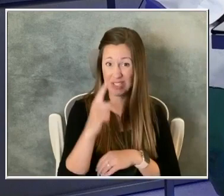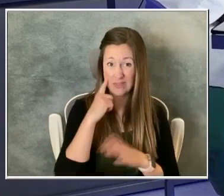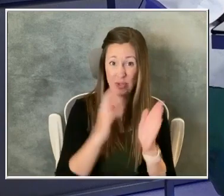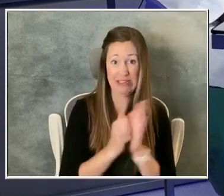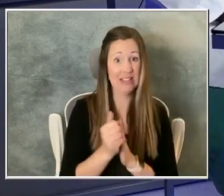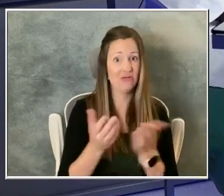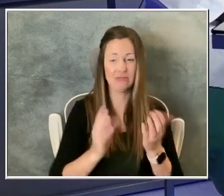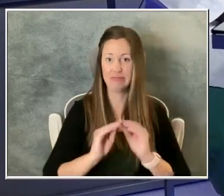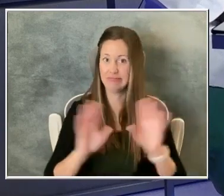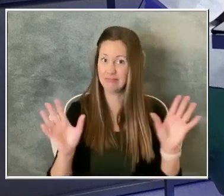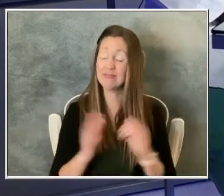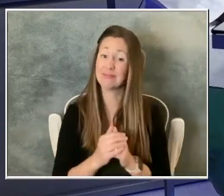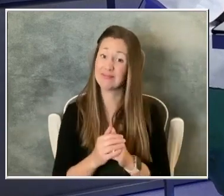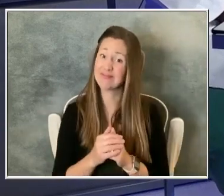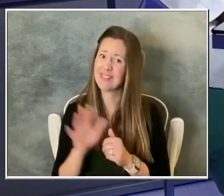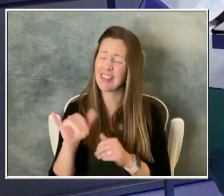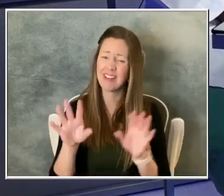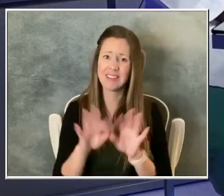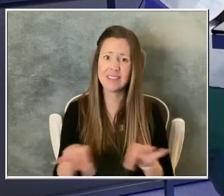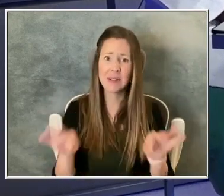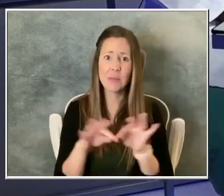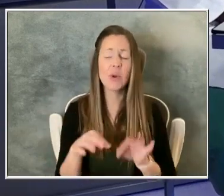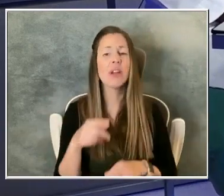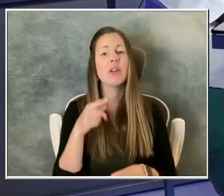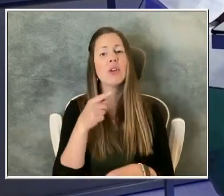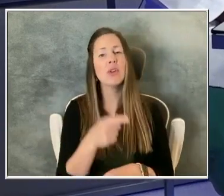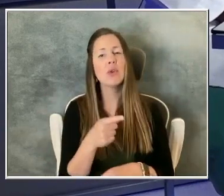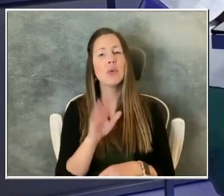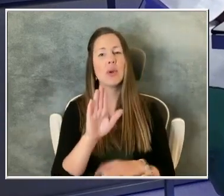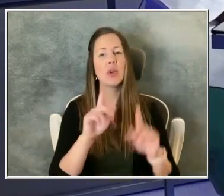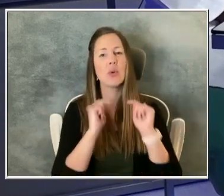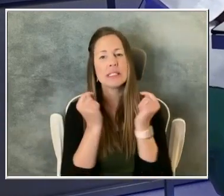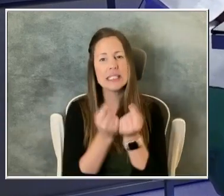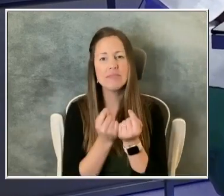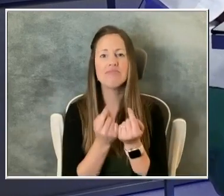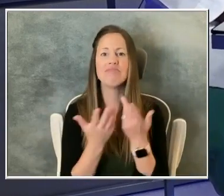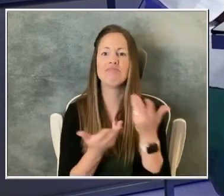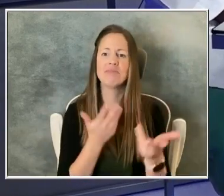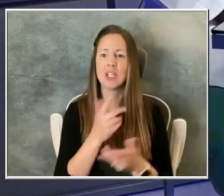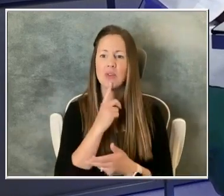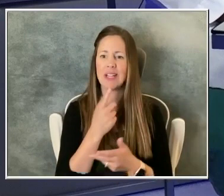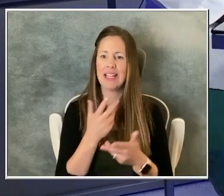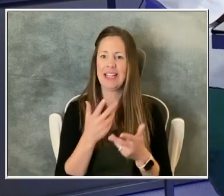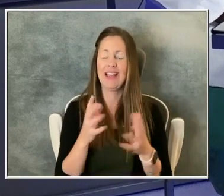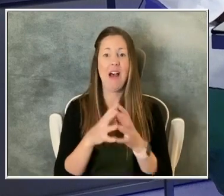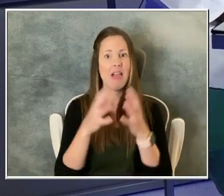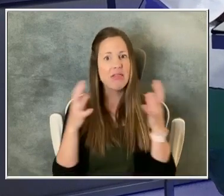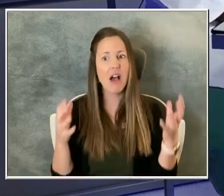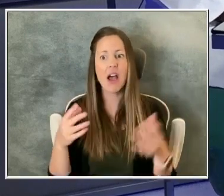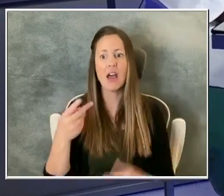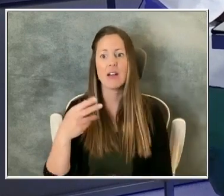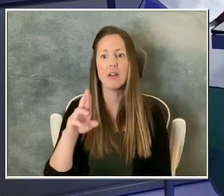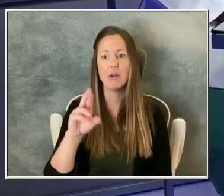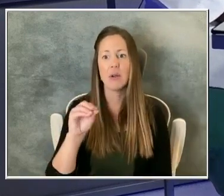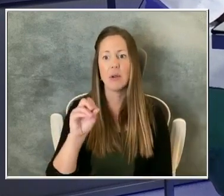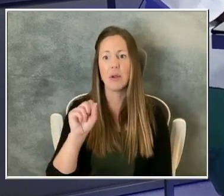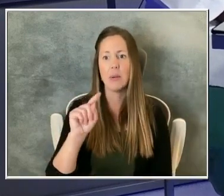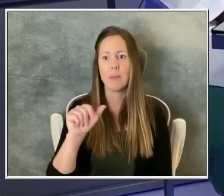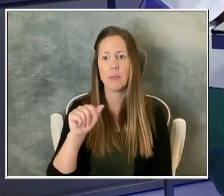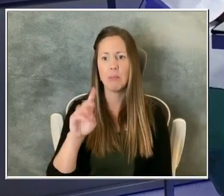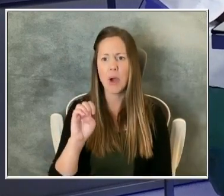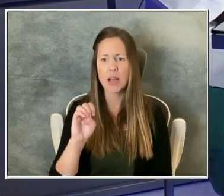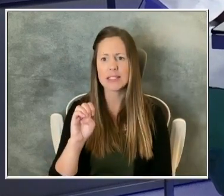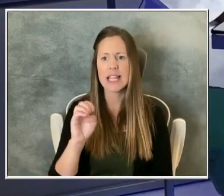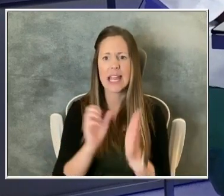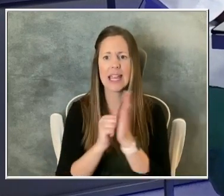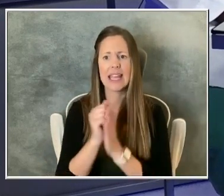darn deal. Now, you and your team and the team around you handle a lot of prostate cancer cases. You were involved in